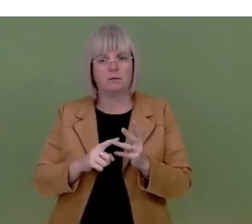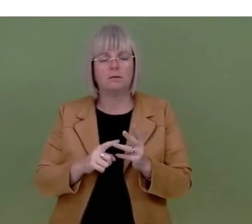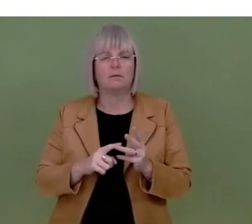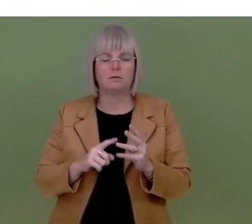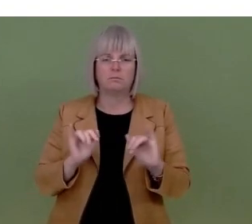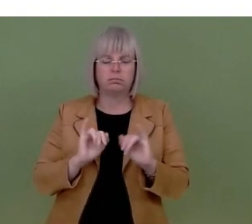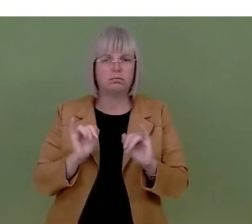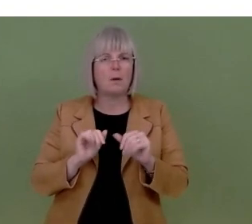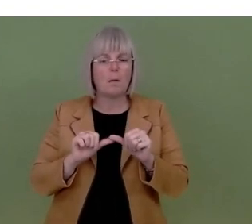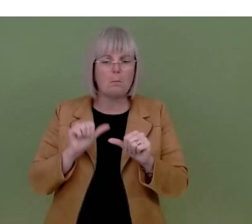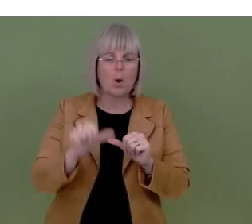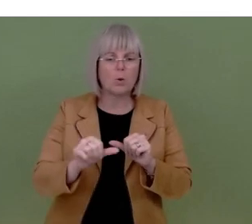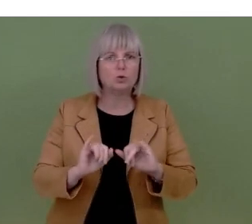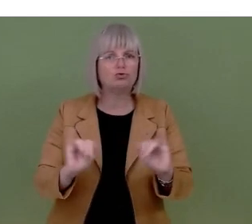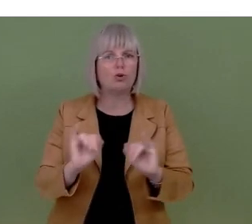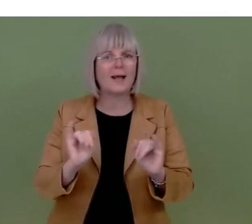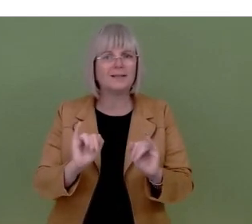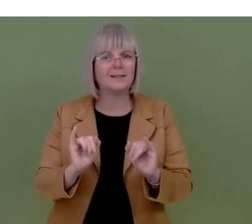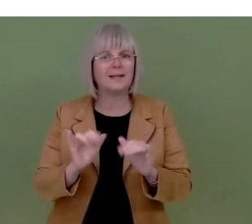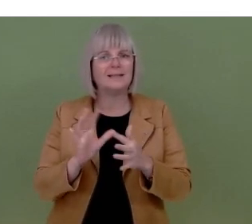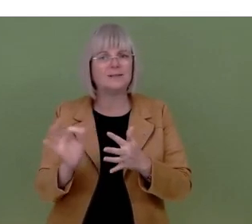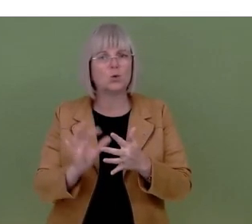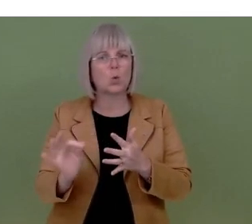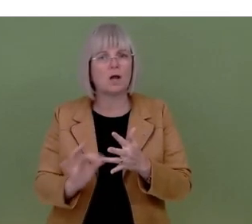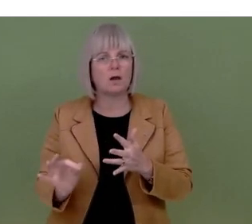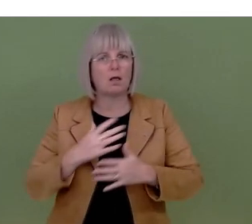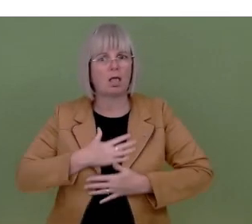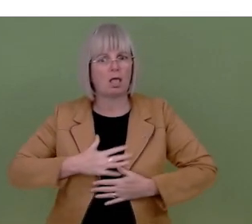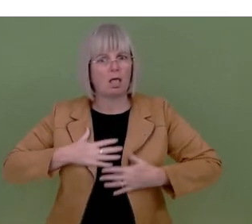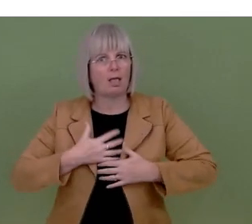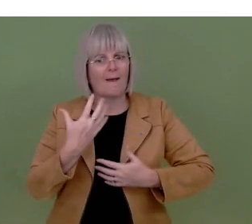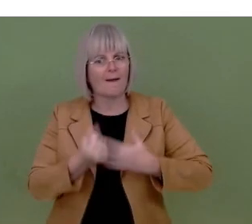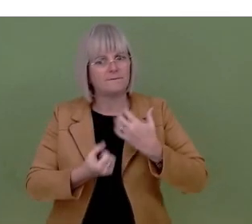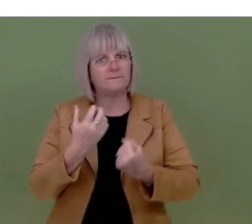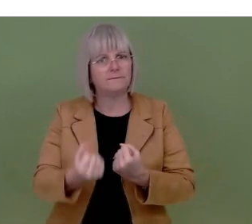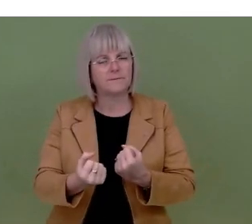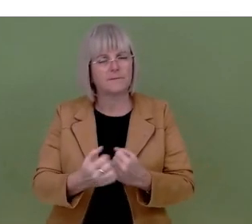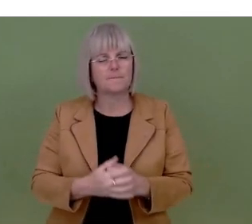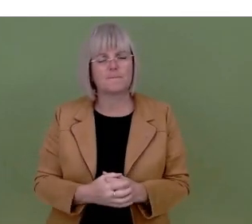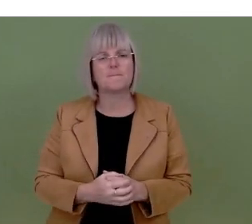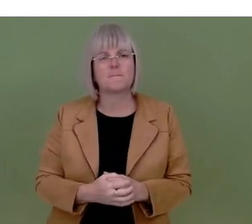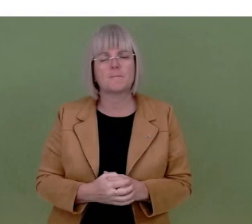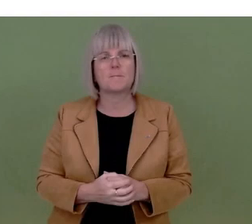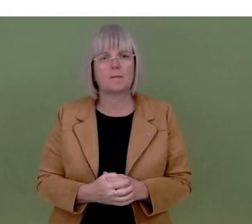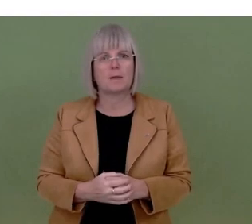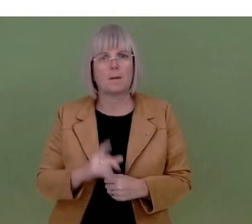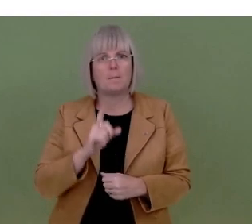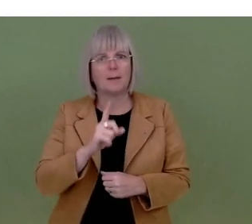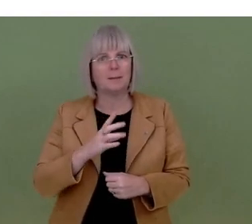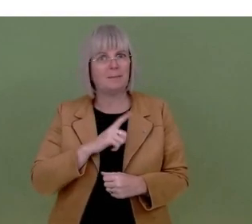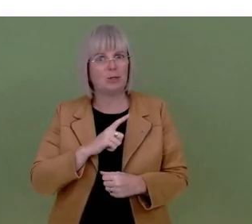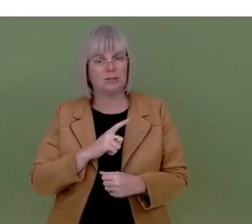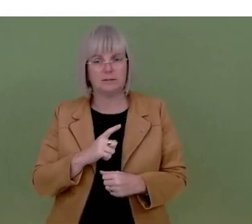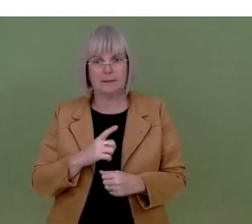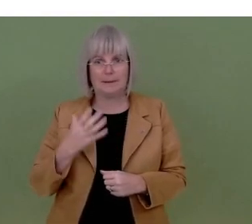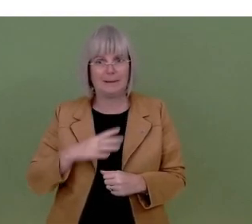were present as well. And because of the immediacy of needing to focus on my physical